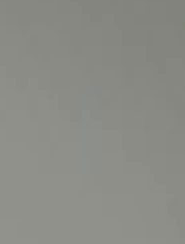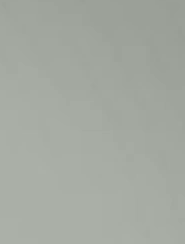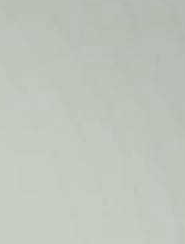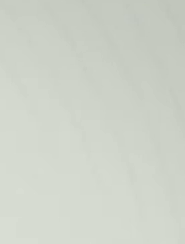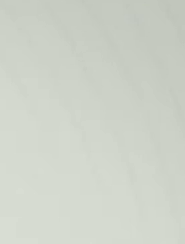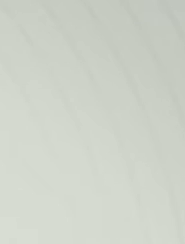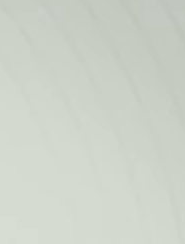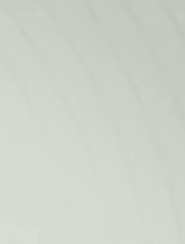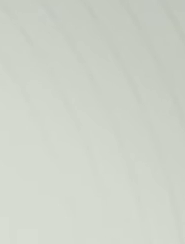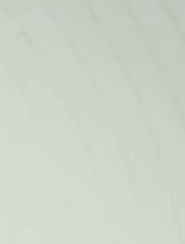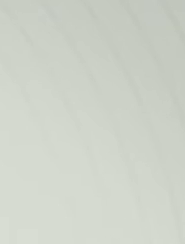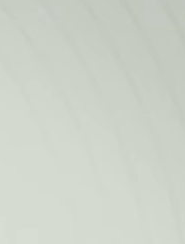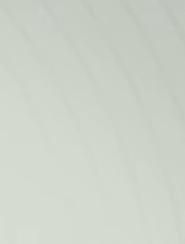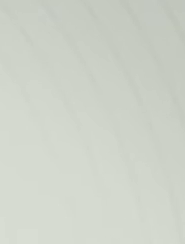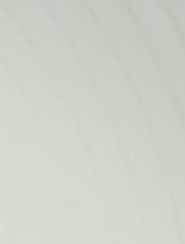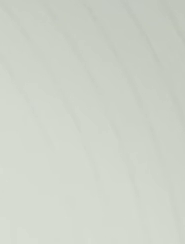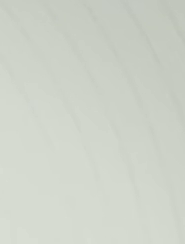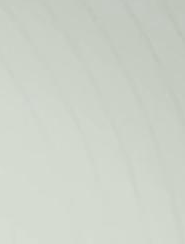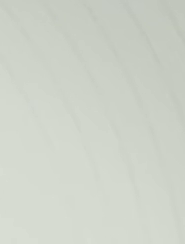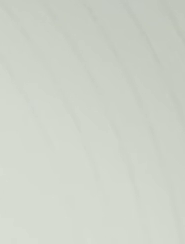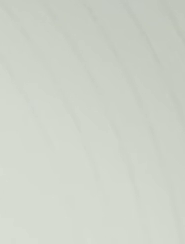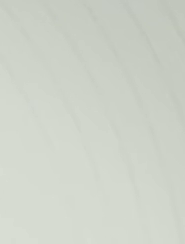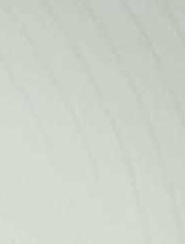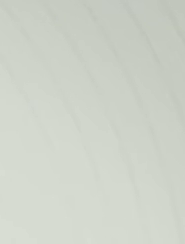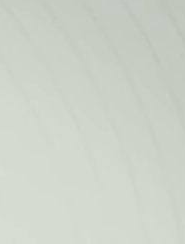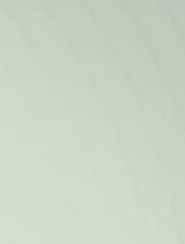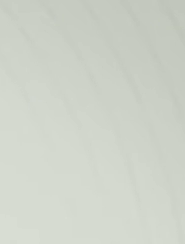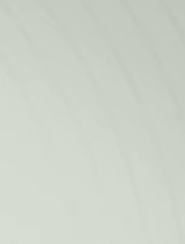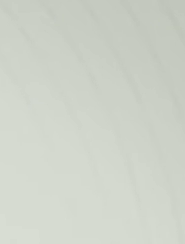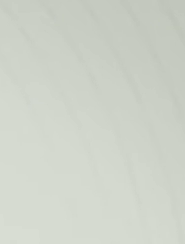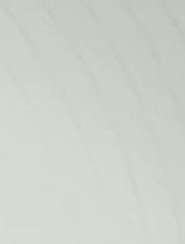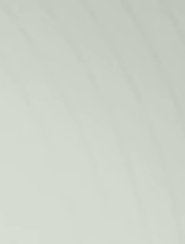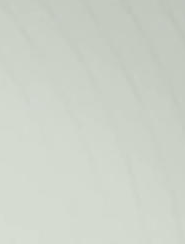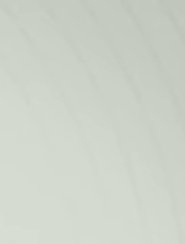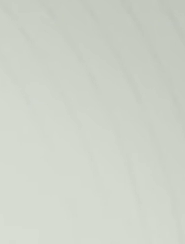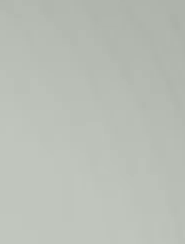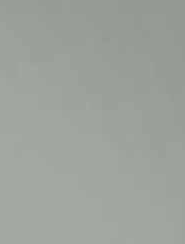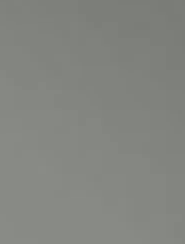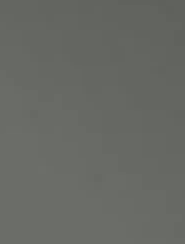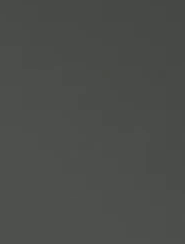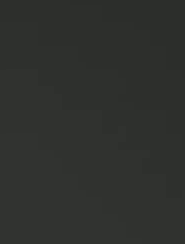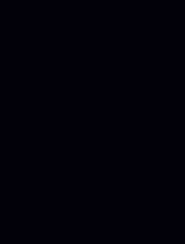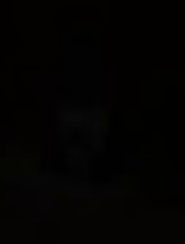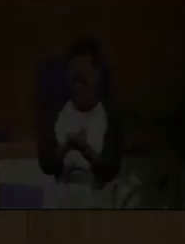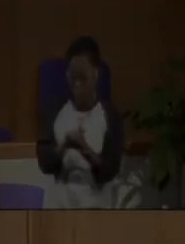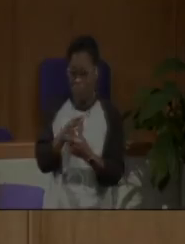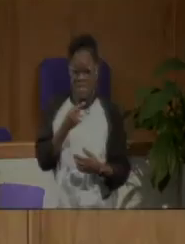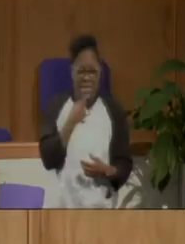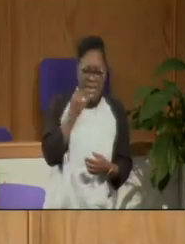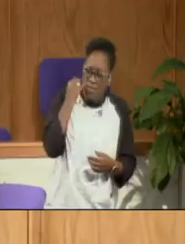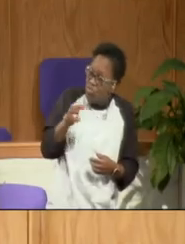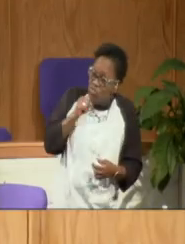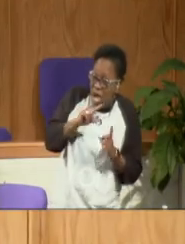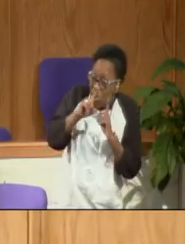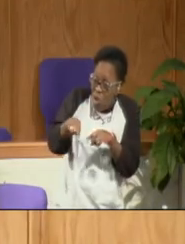He said, unless you see sign wonders, ye will not believe. He said, if you don't go, my child will